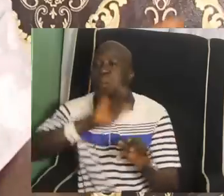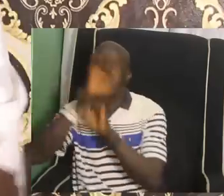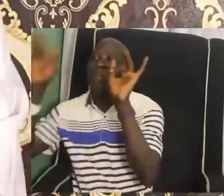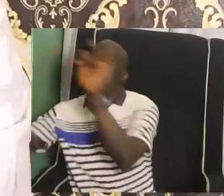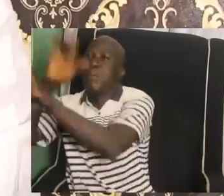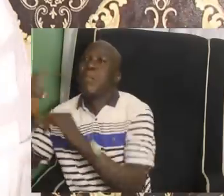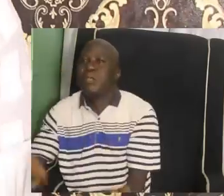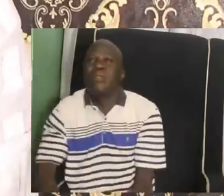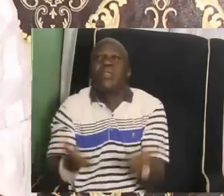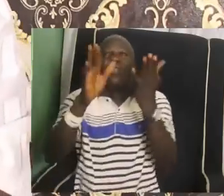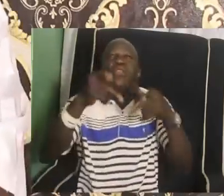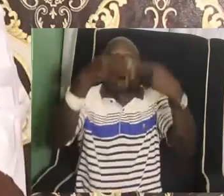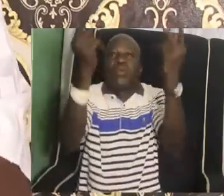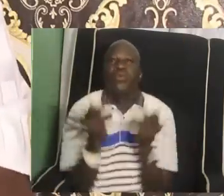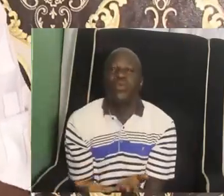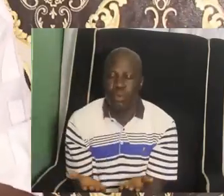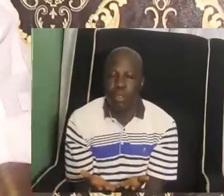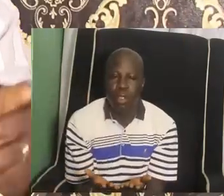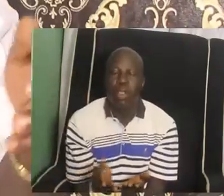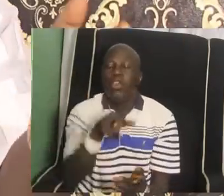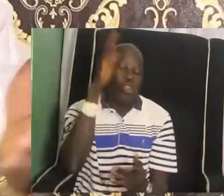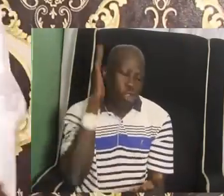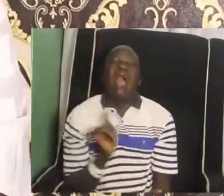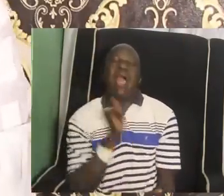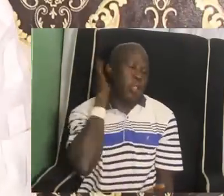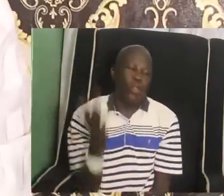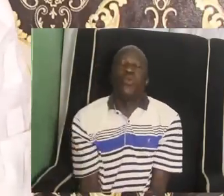mercy will lift you. So we want it.